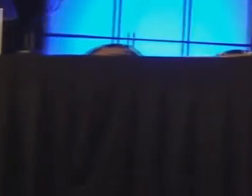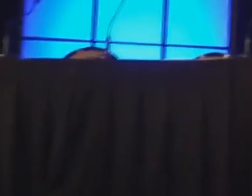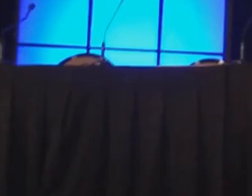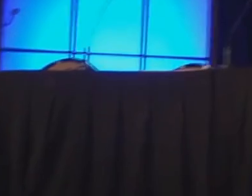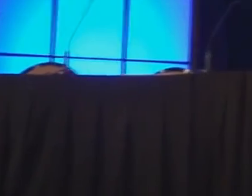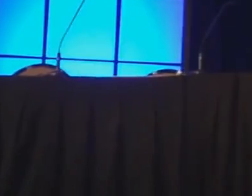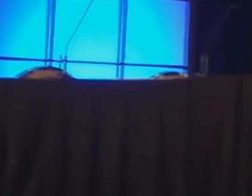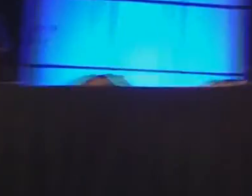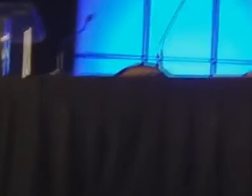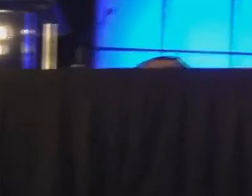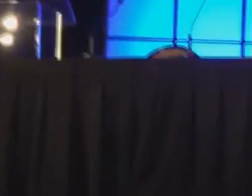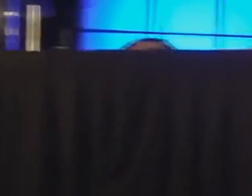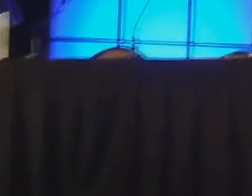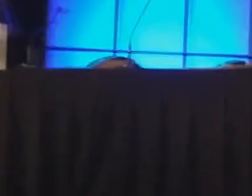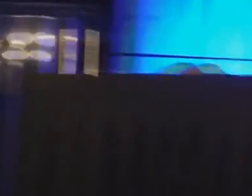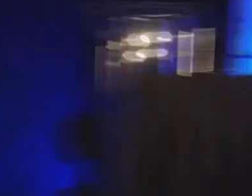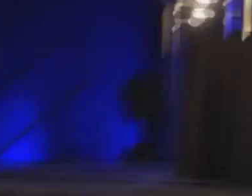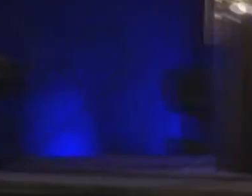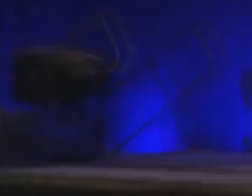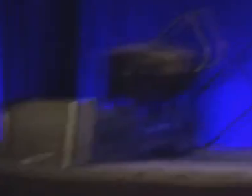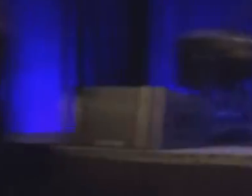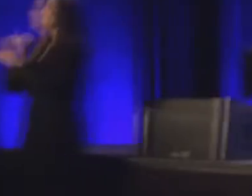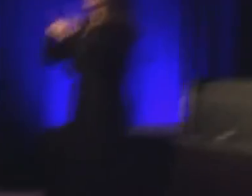After that, she just literally had to invent